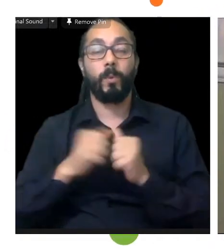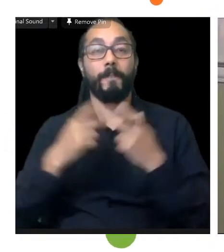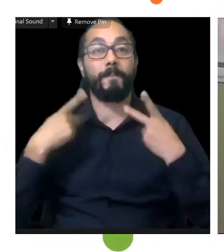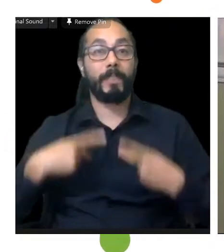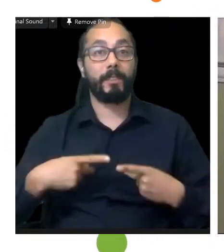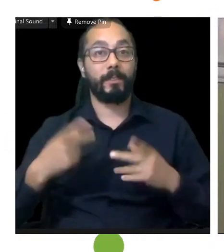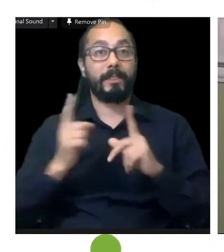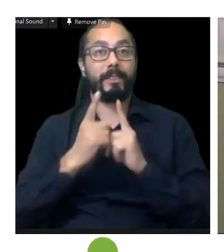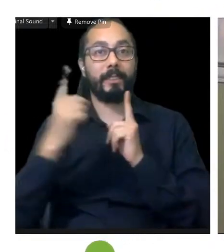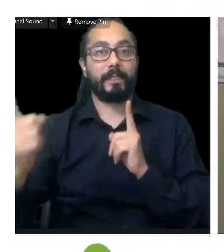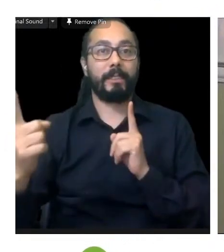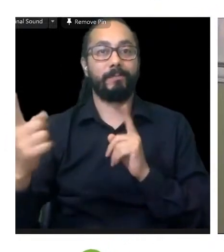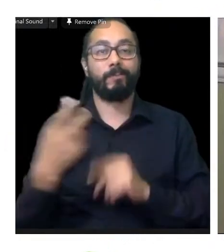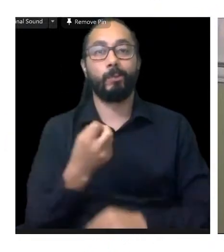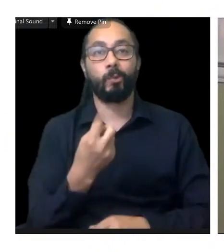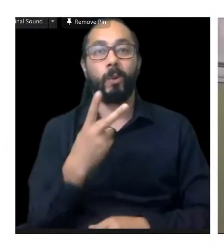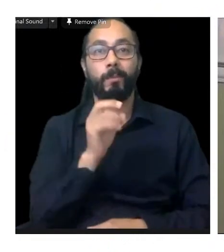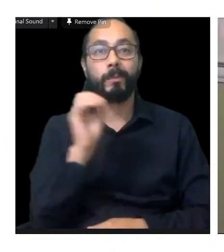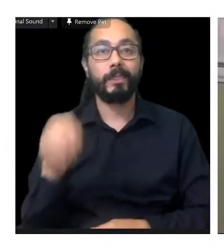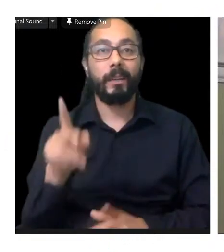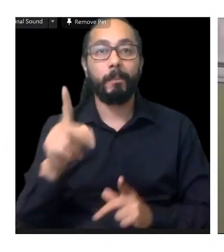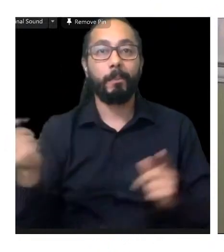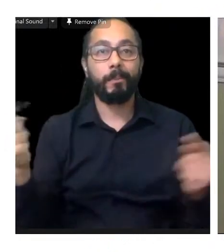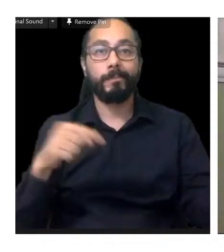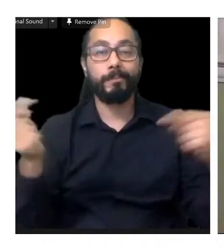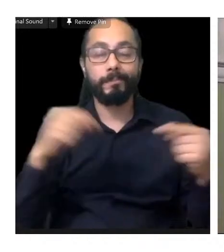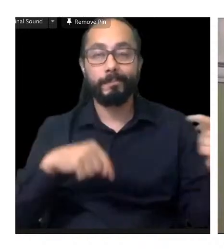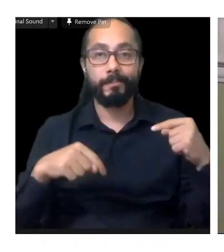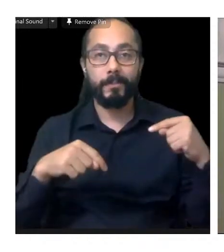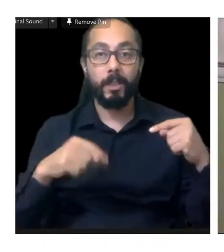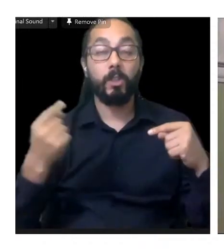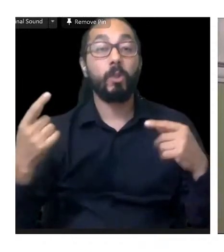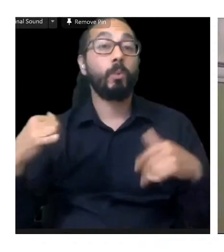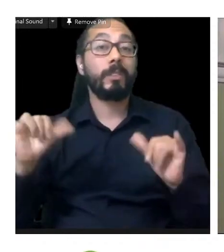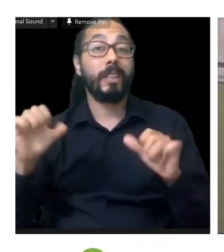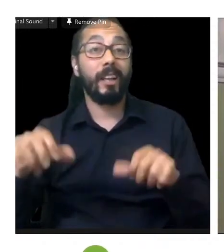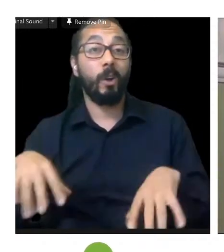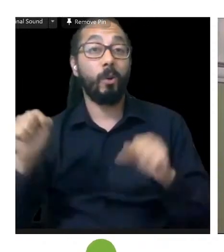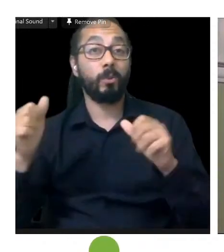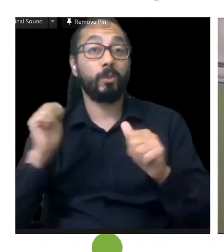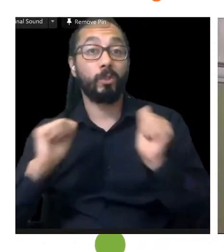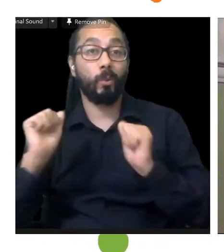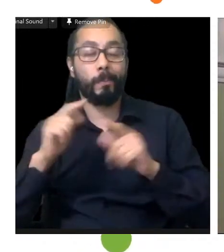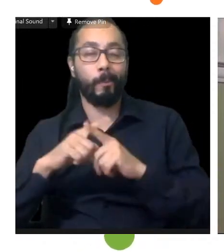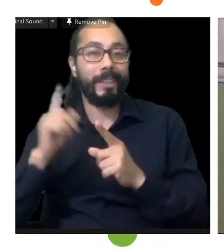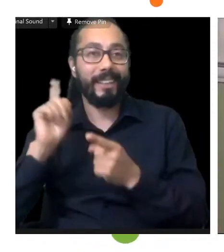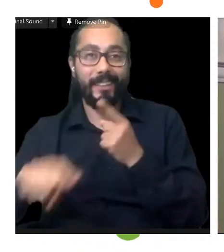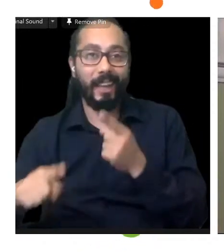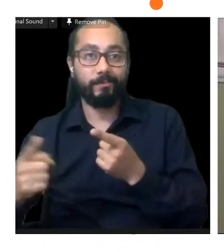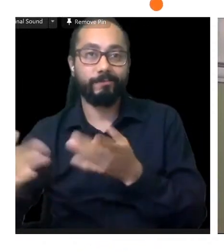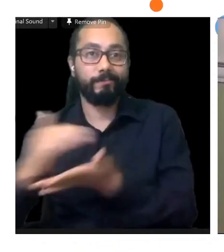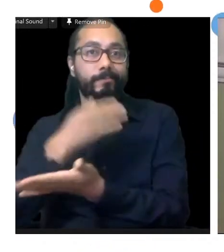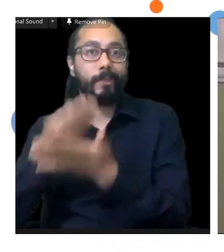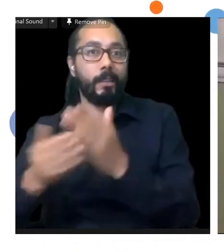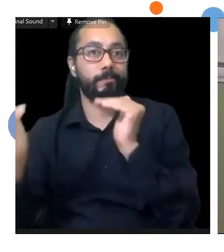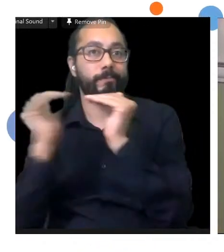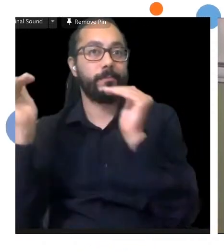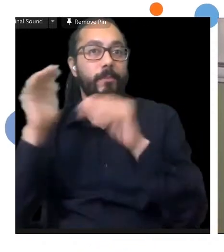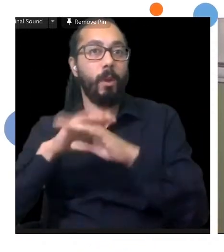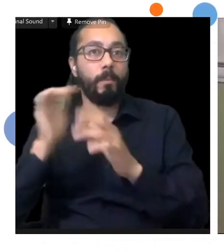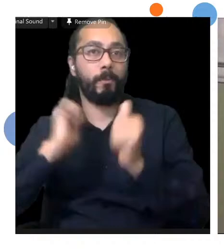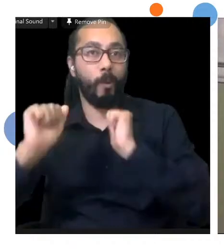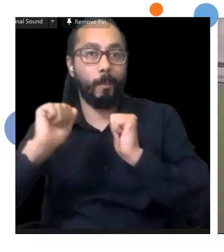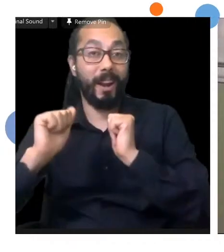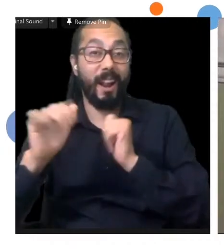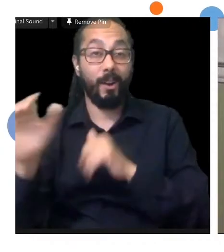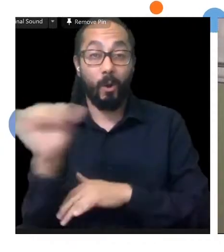but using a similar model to what we've done previously, there's no way we'd even be able to break even on the performances, let alone pay any of the operational costs. So again, this is